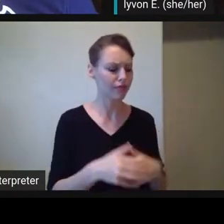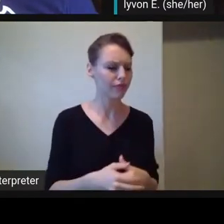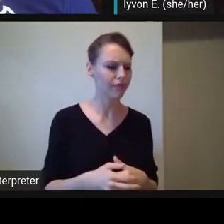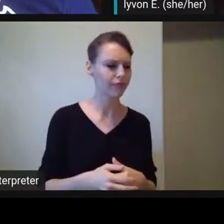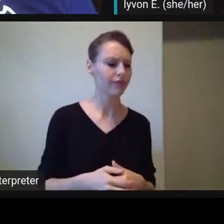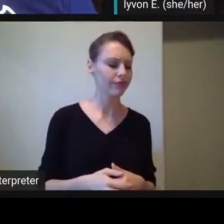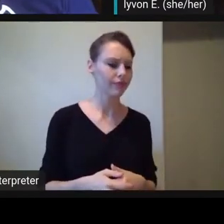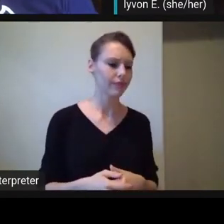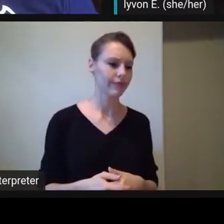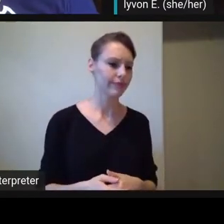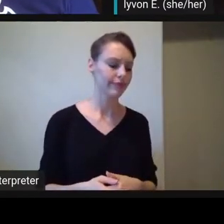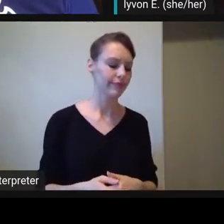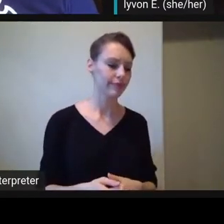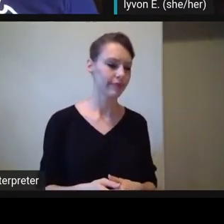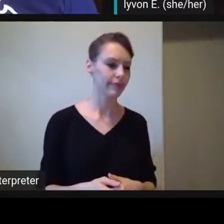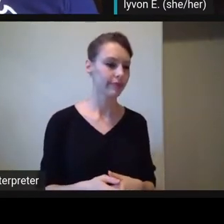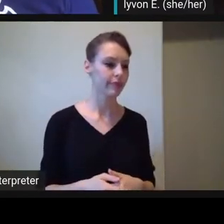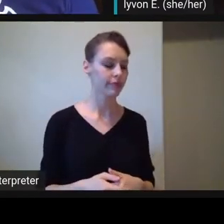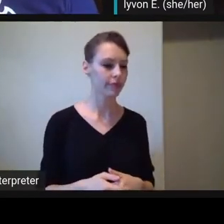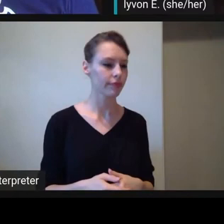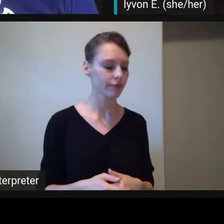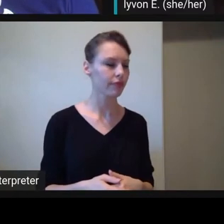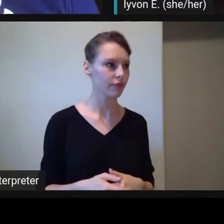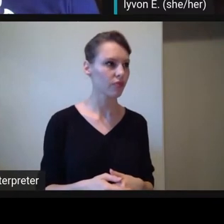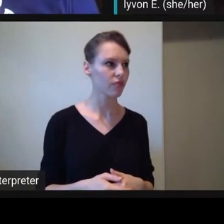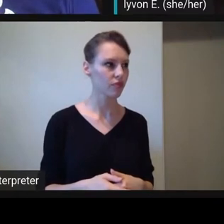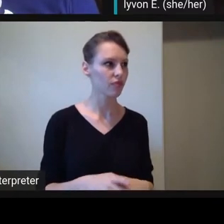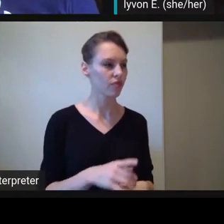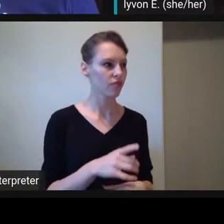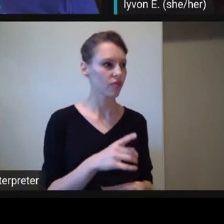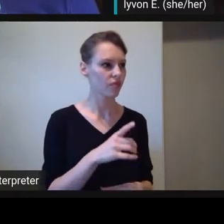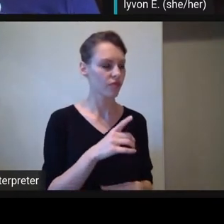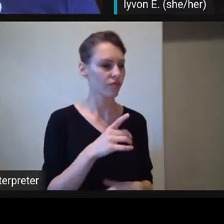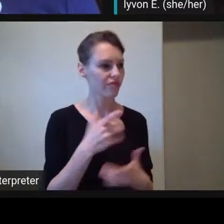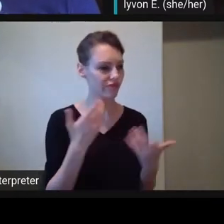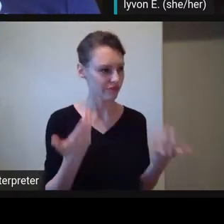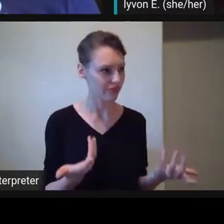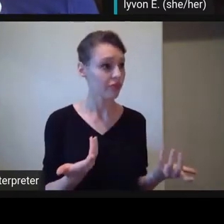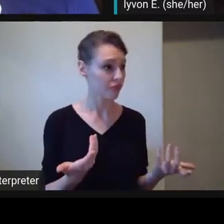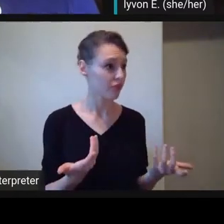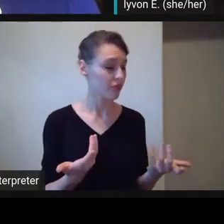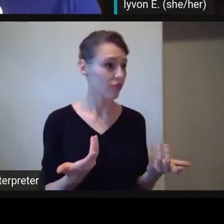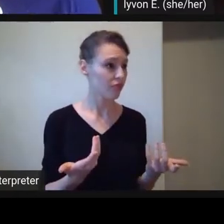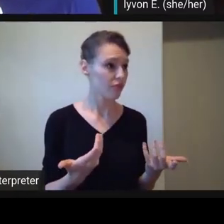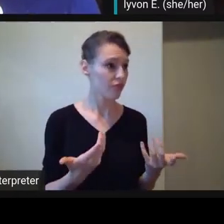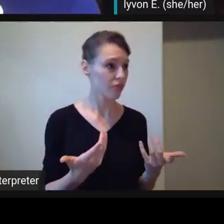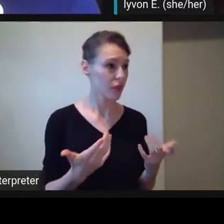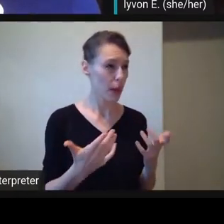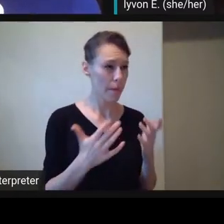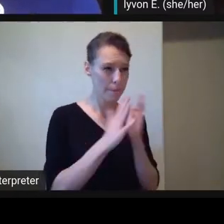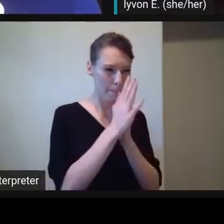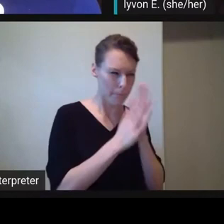And I think there's, you know, it's such a facile thing in so many ways, but it doesn't make it untrue that, you know, passion speaks to